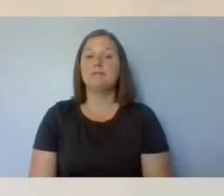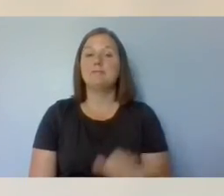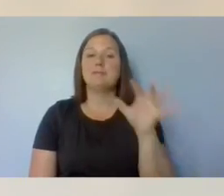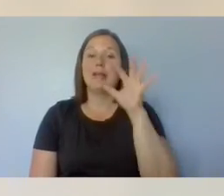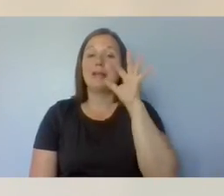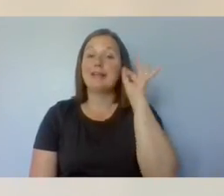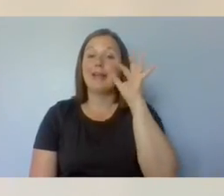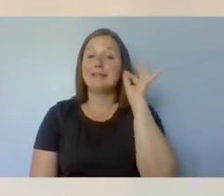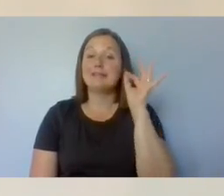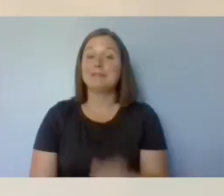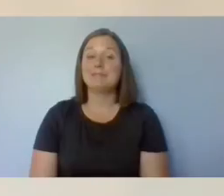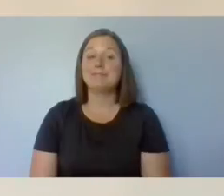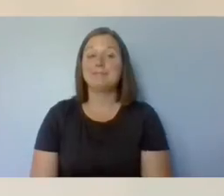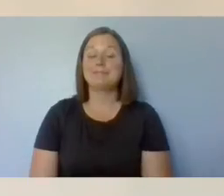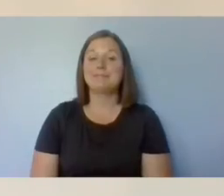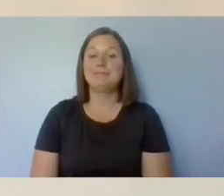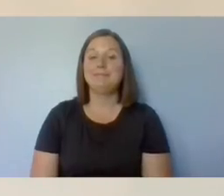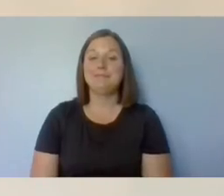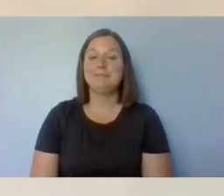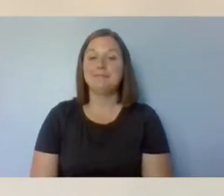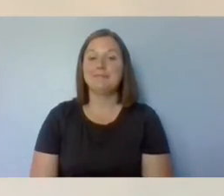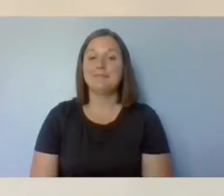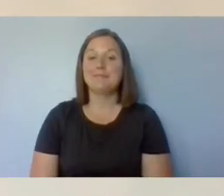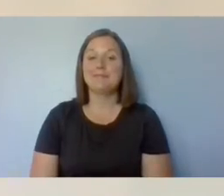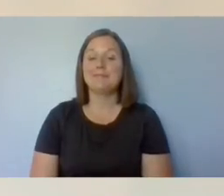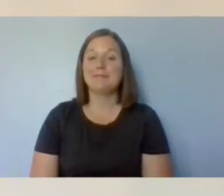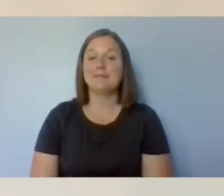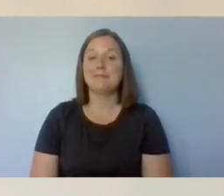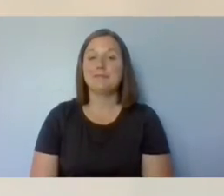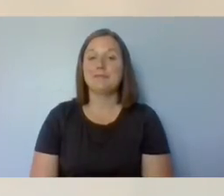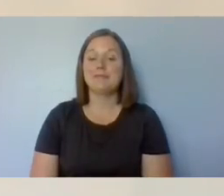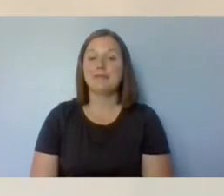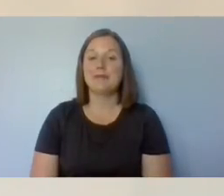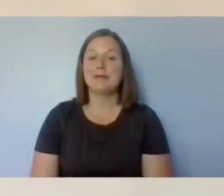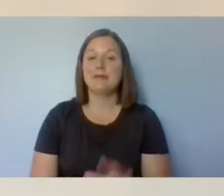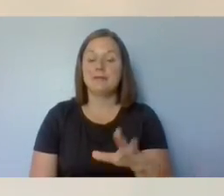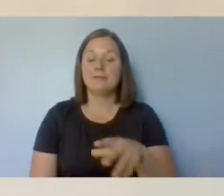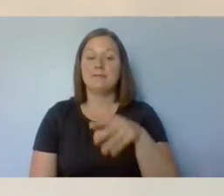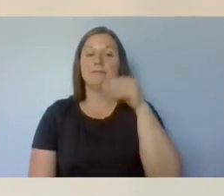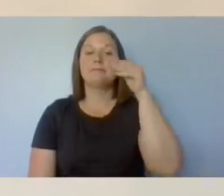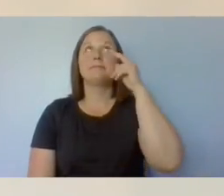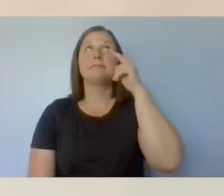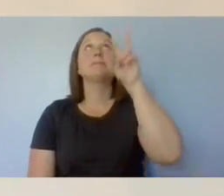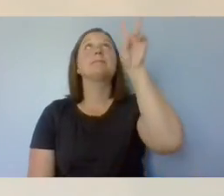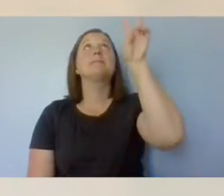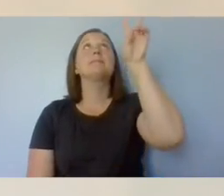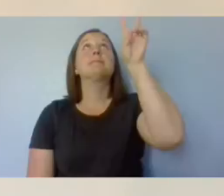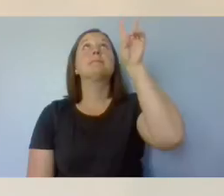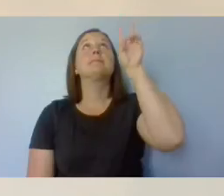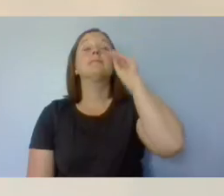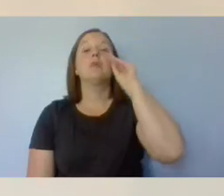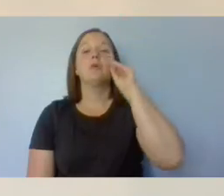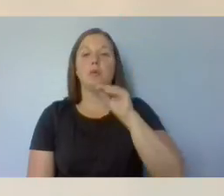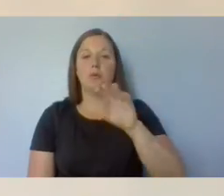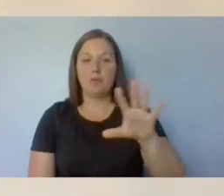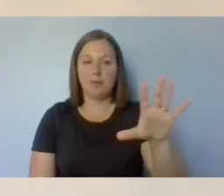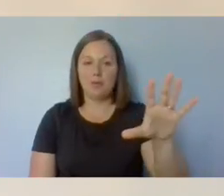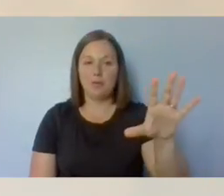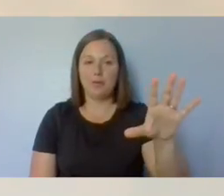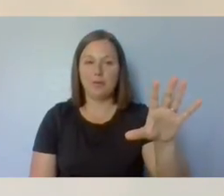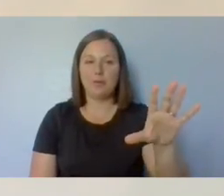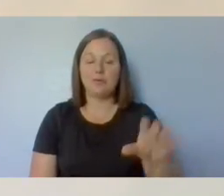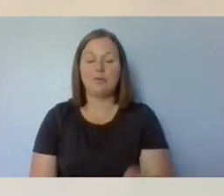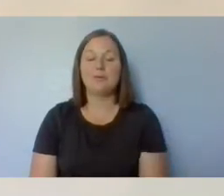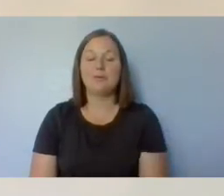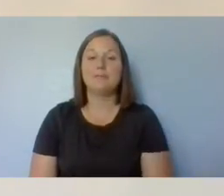cat pose. Take it again, inhale, lift up, and exhale,